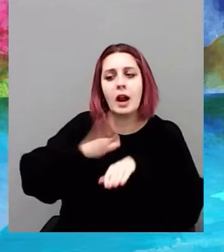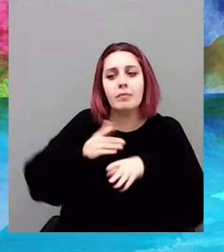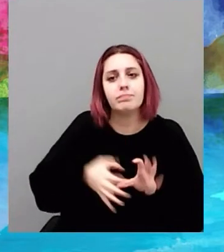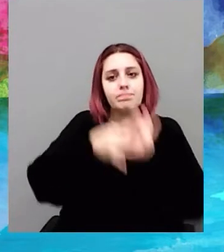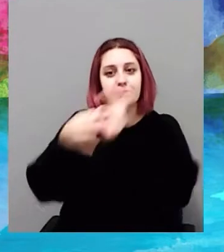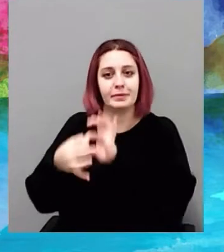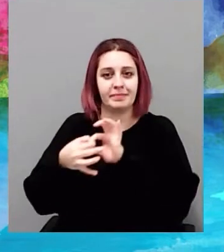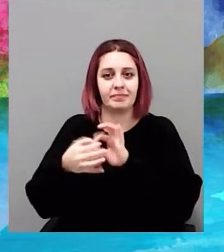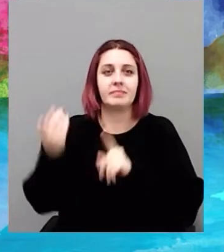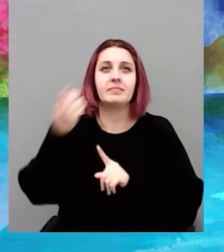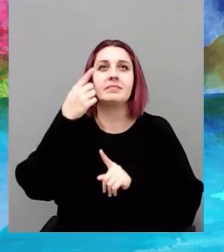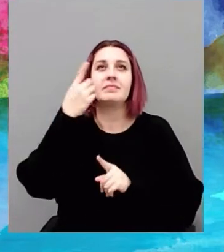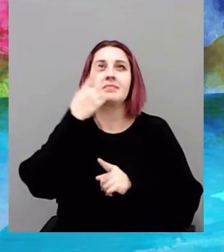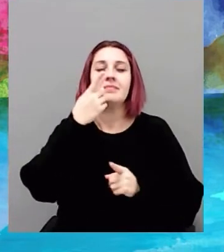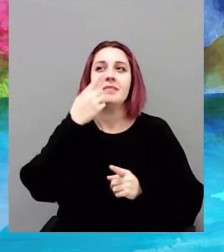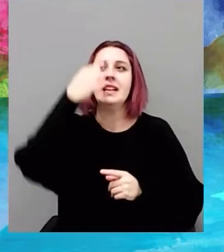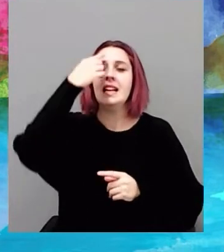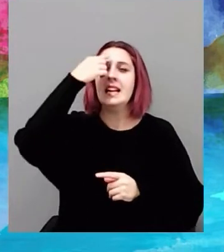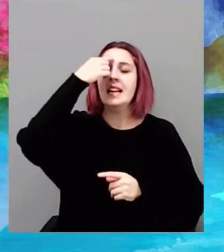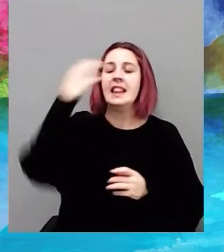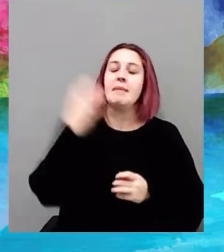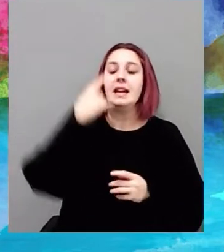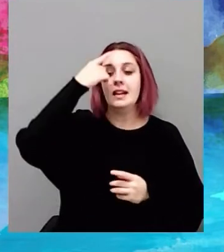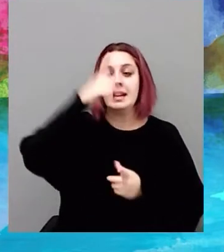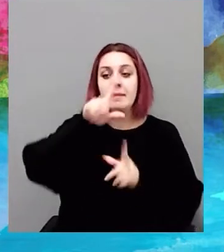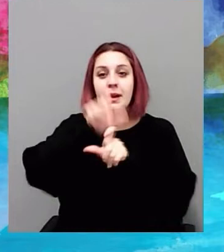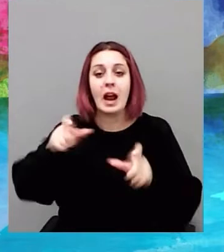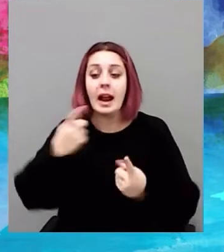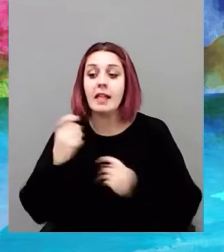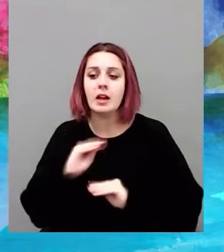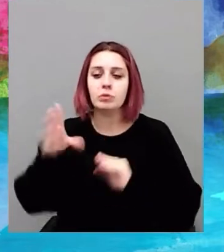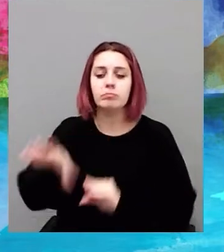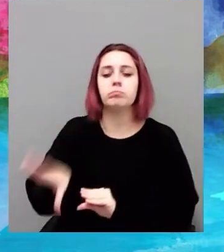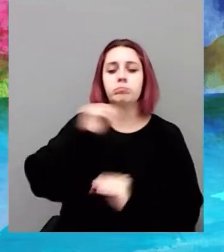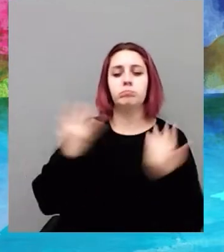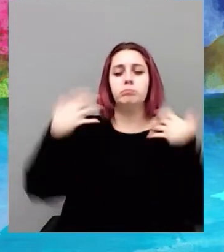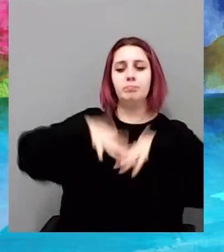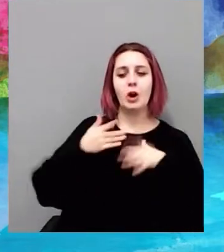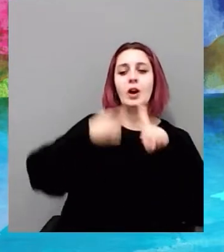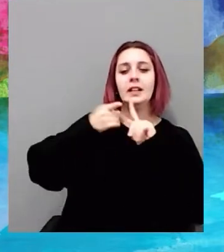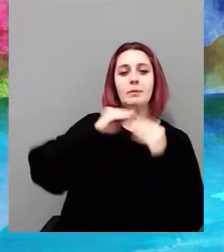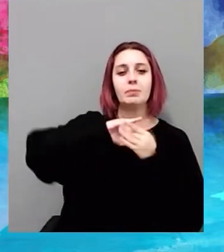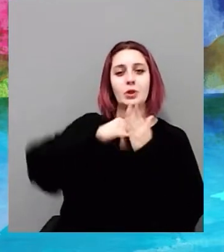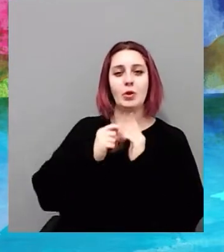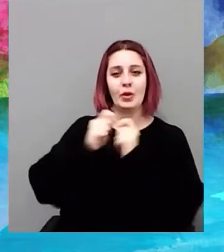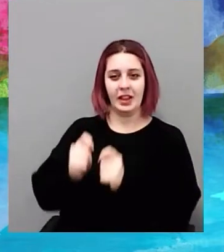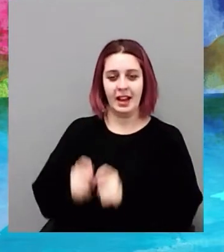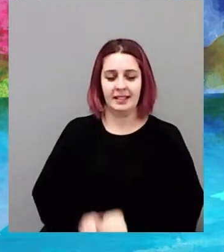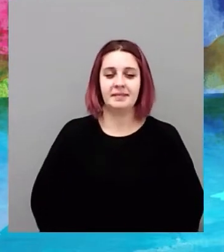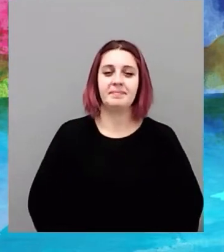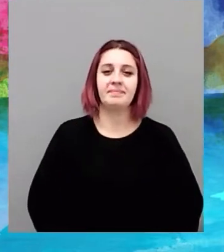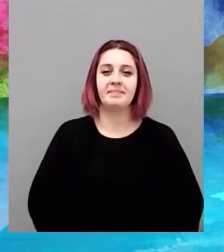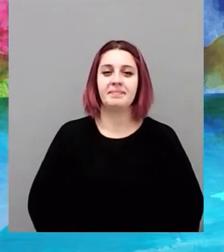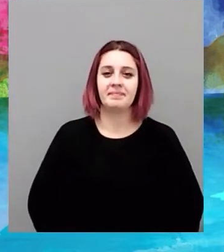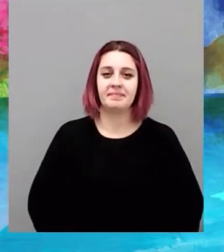definition of the human smart city by the Strategy and Digital Transformation Director at Arras Municipality. But